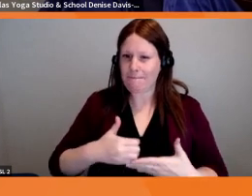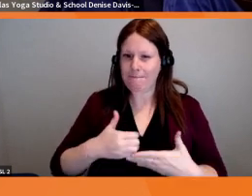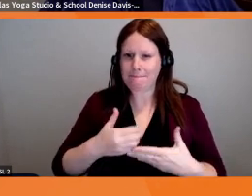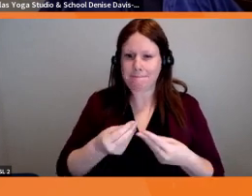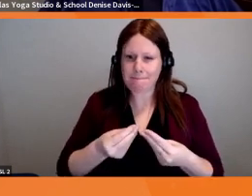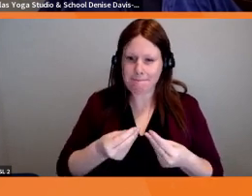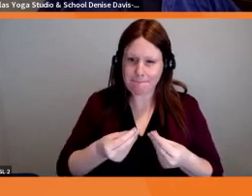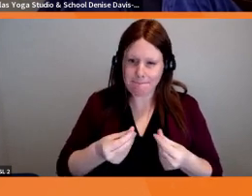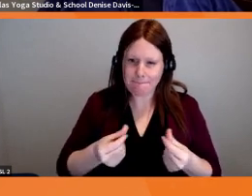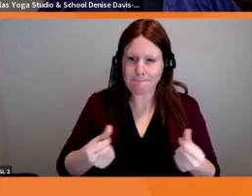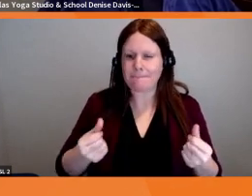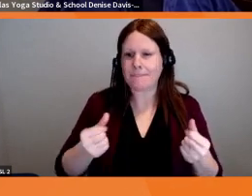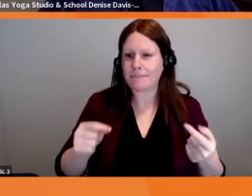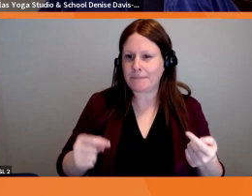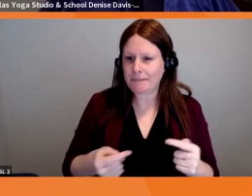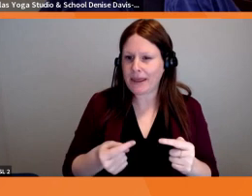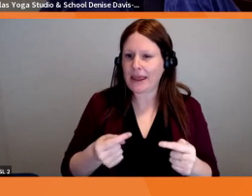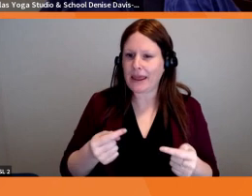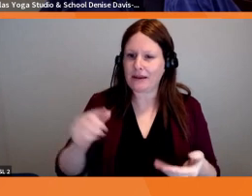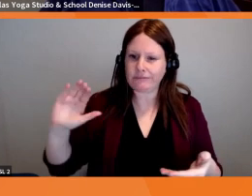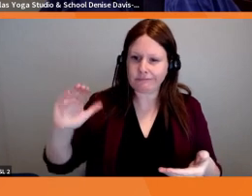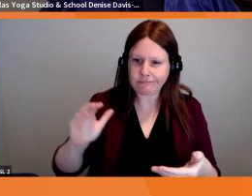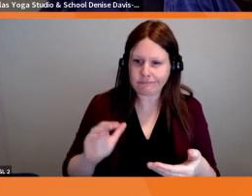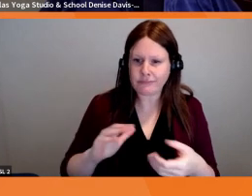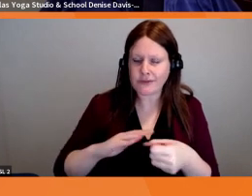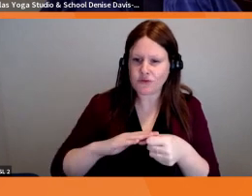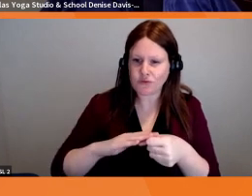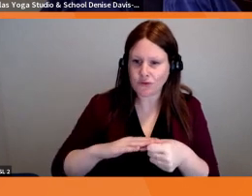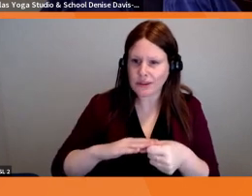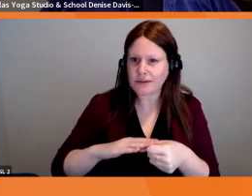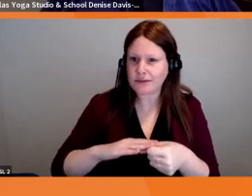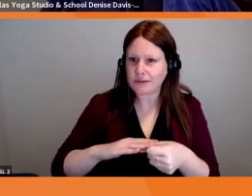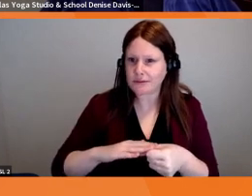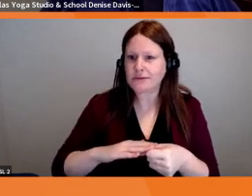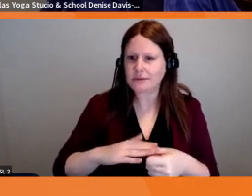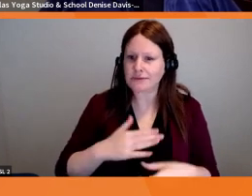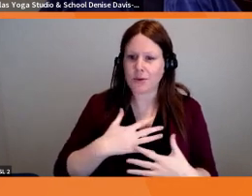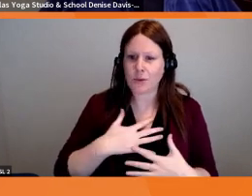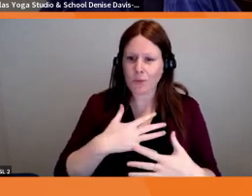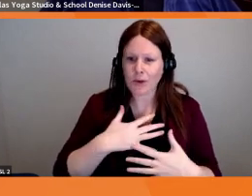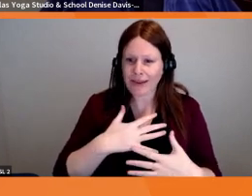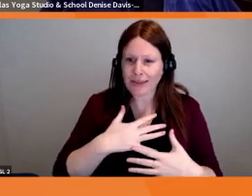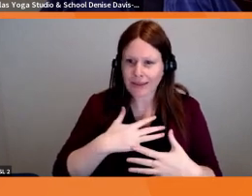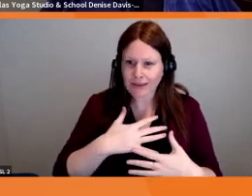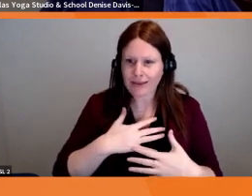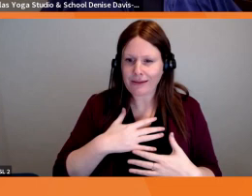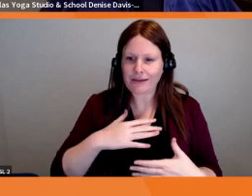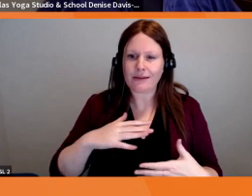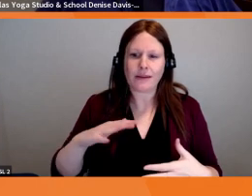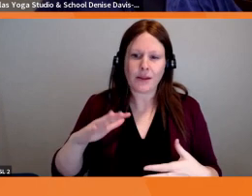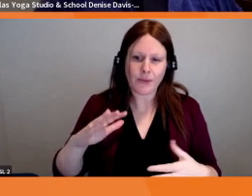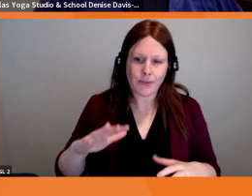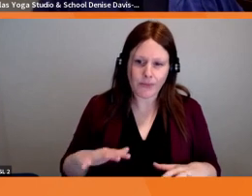and their stress levels. Lowers the heart rate, lowers the respiratory rate, lowers tension at the